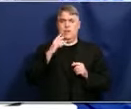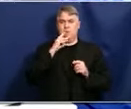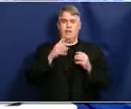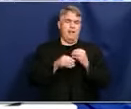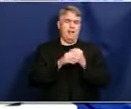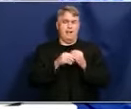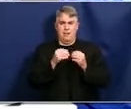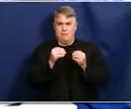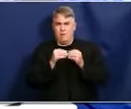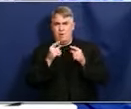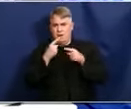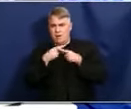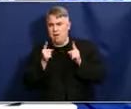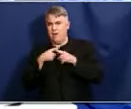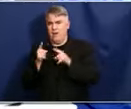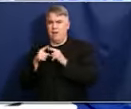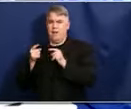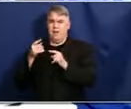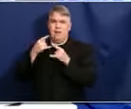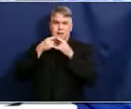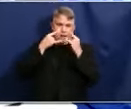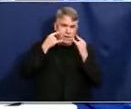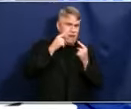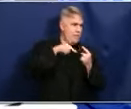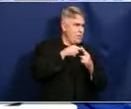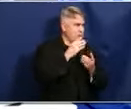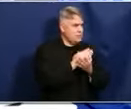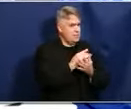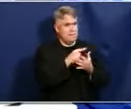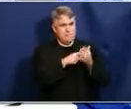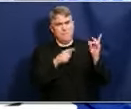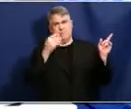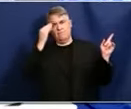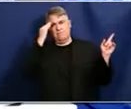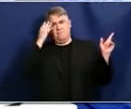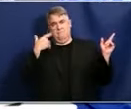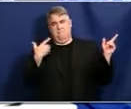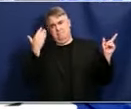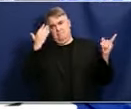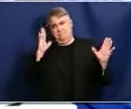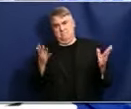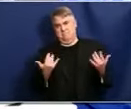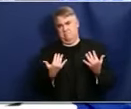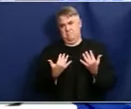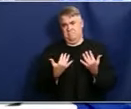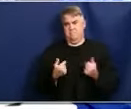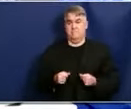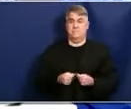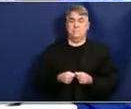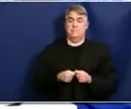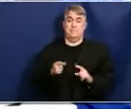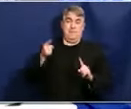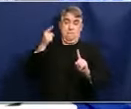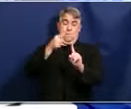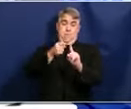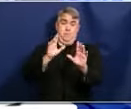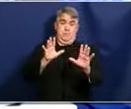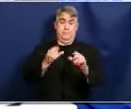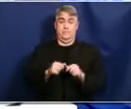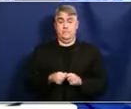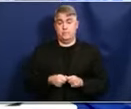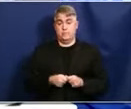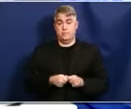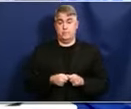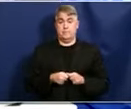to masking as time goes on. But this ties back to the question before when someone asked when will